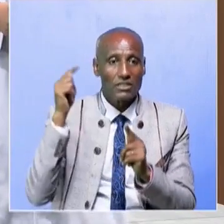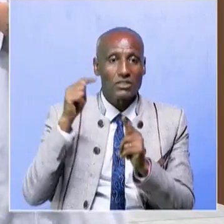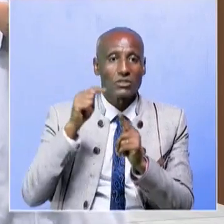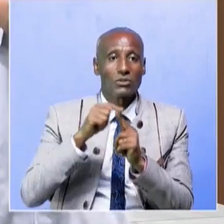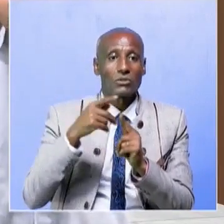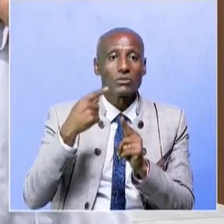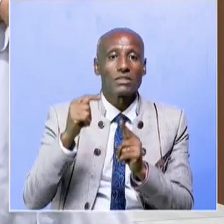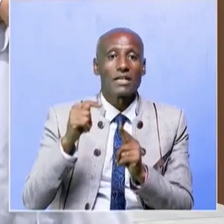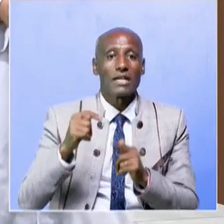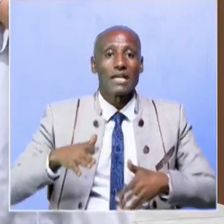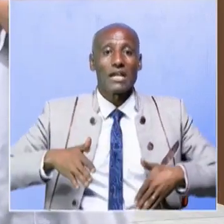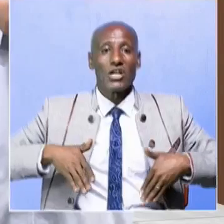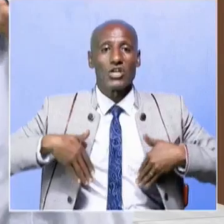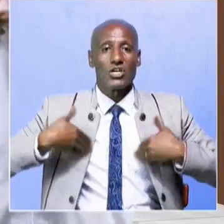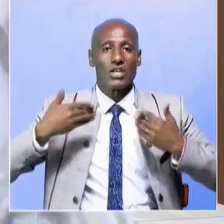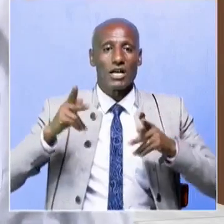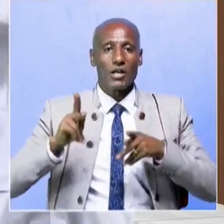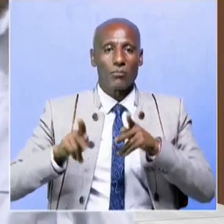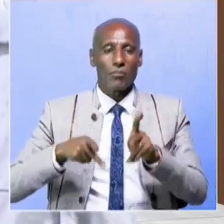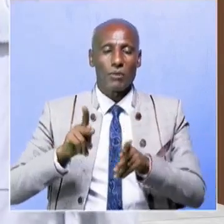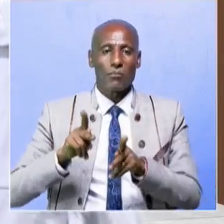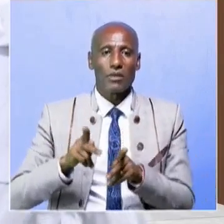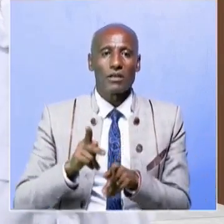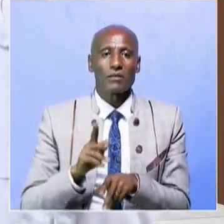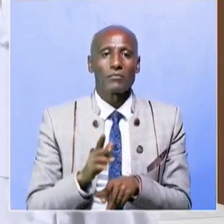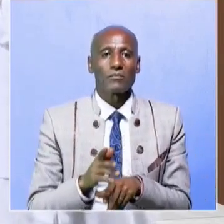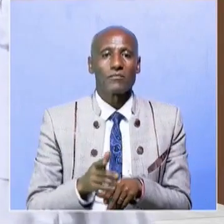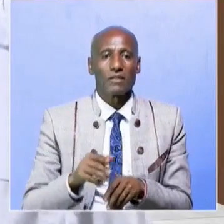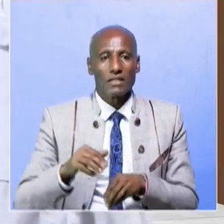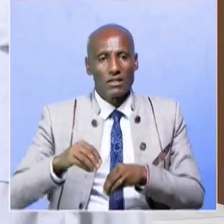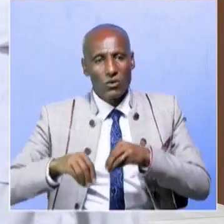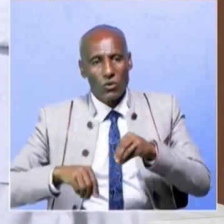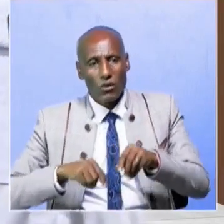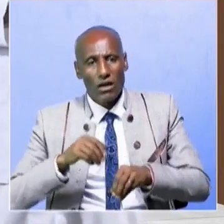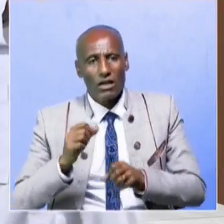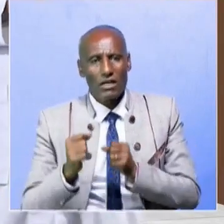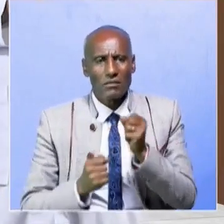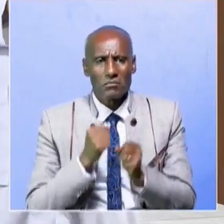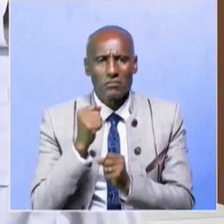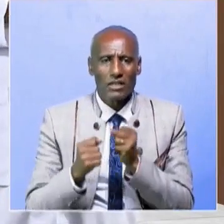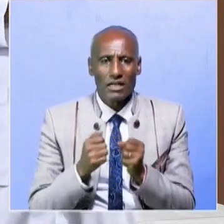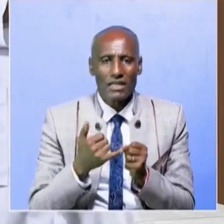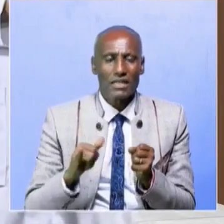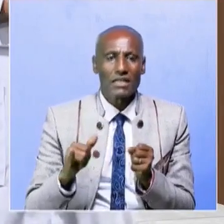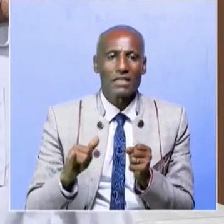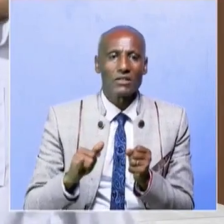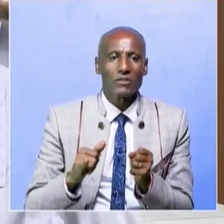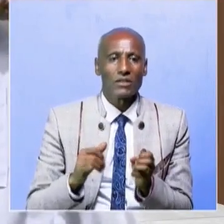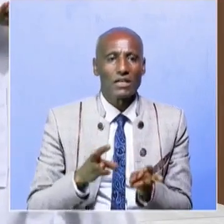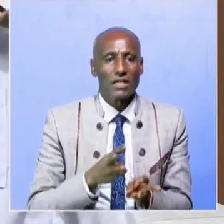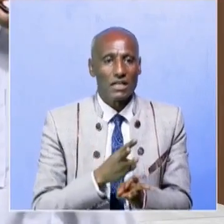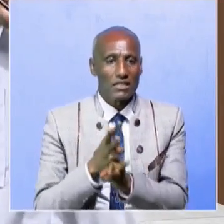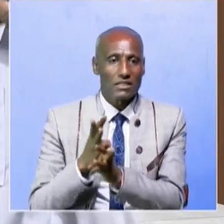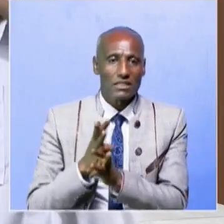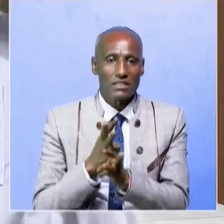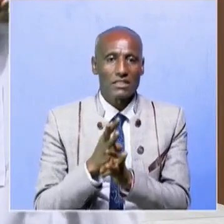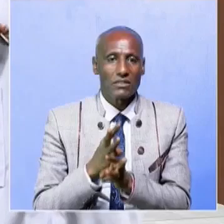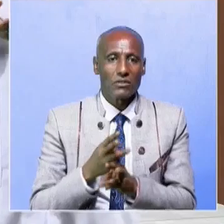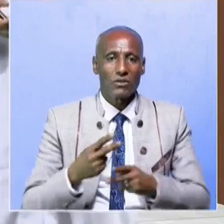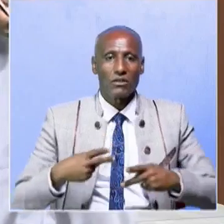young people that are running around, or that are being in the street, or that are